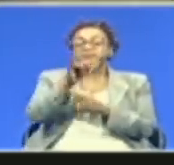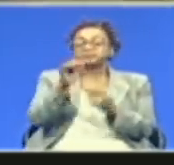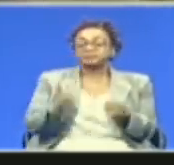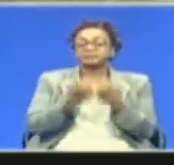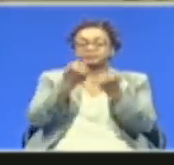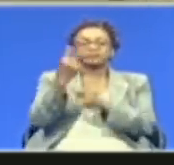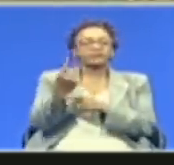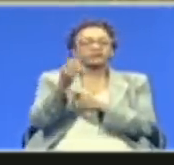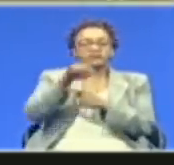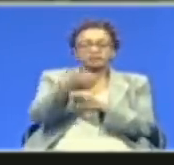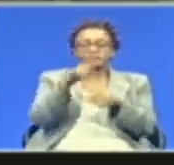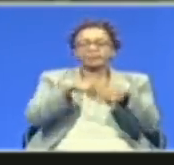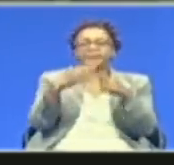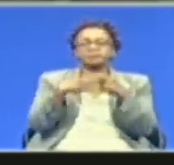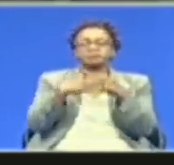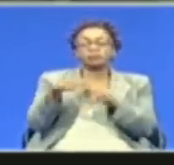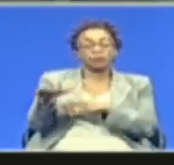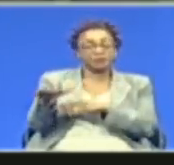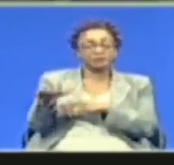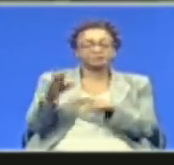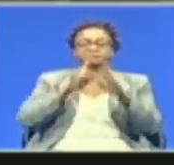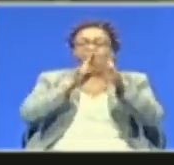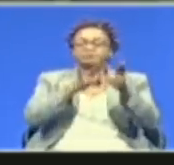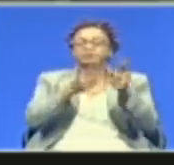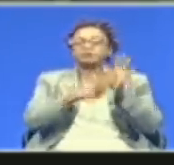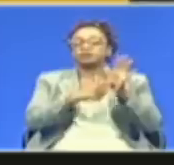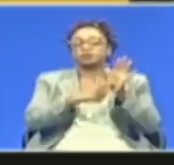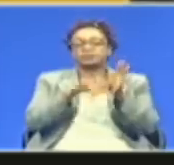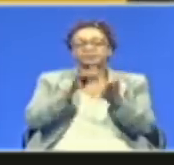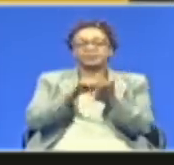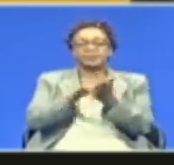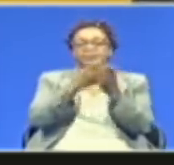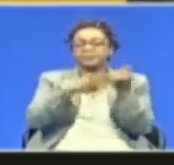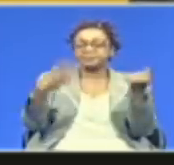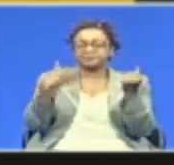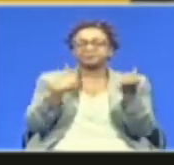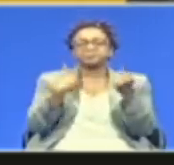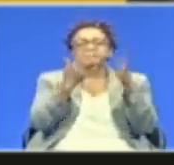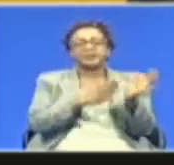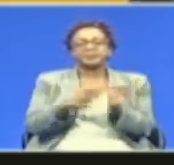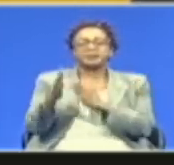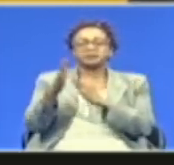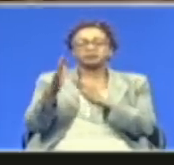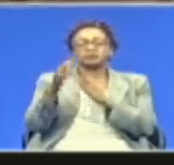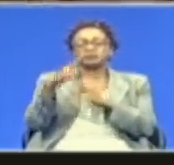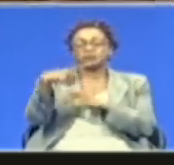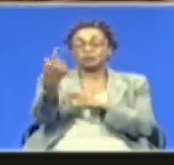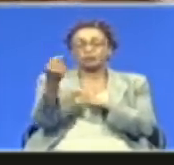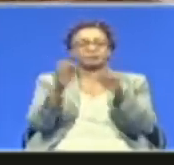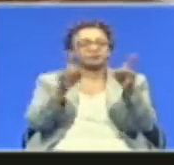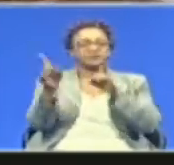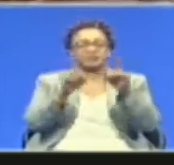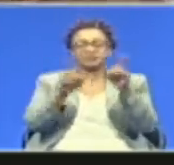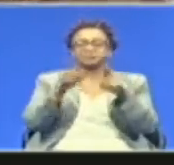January 1st at 9 a.m. The report indicates that the couple had a plan to go on an outing, but the man of the